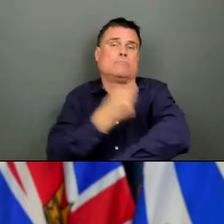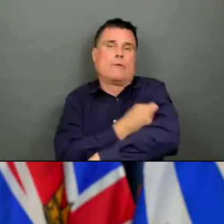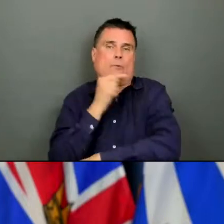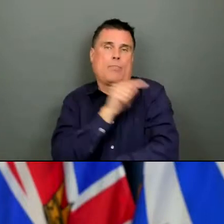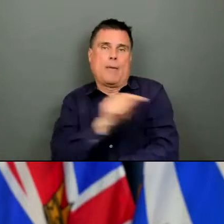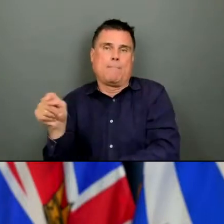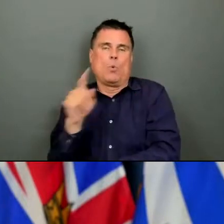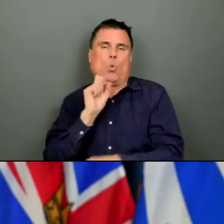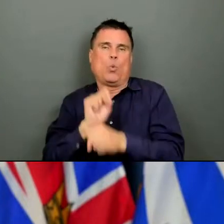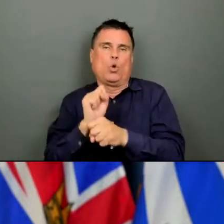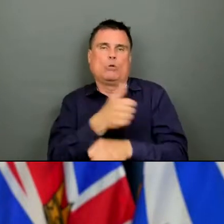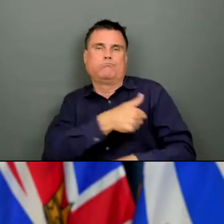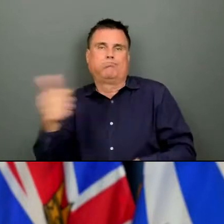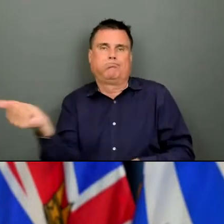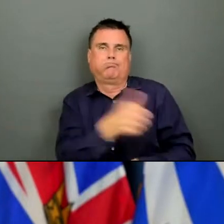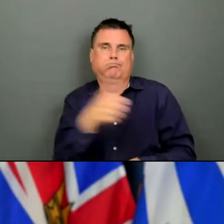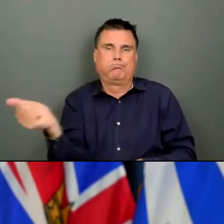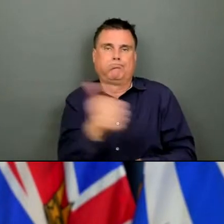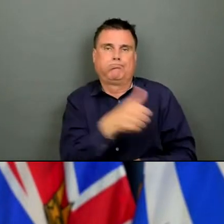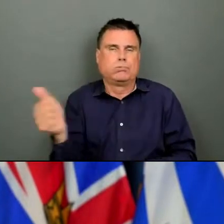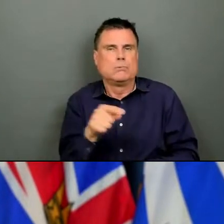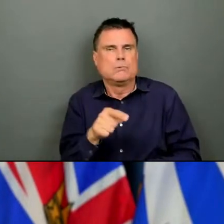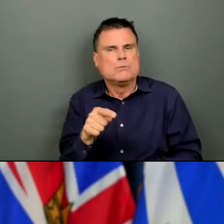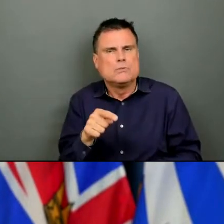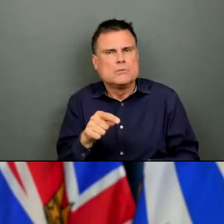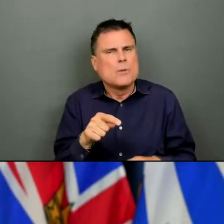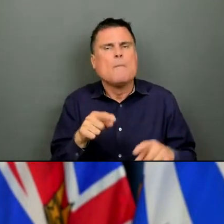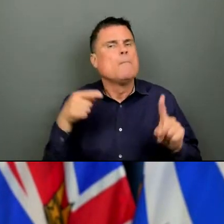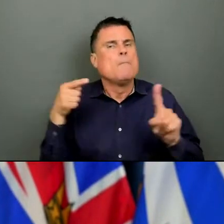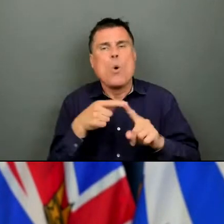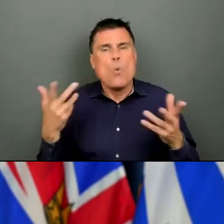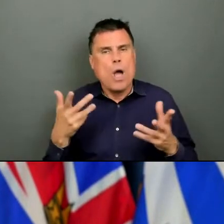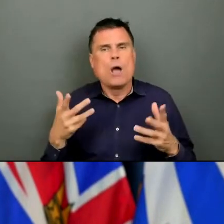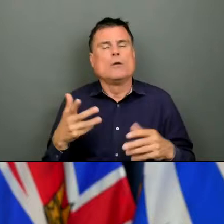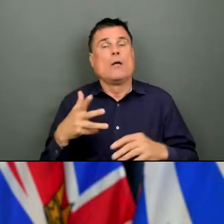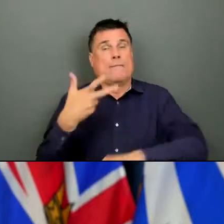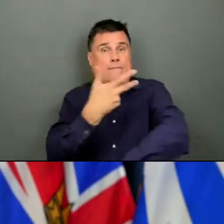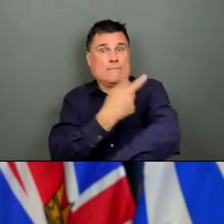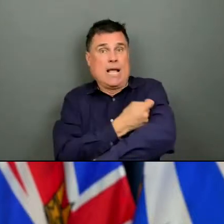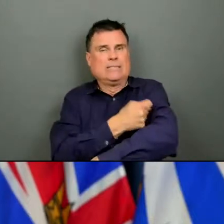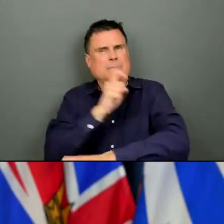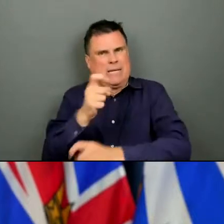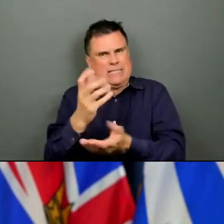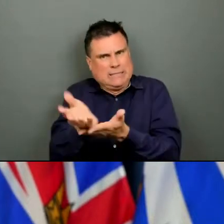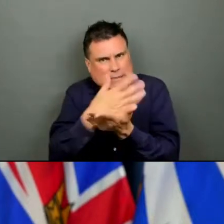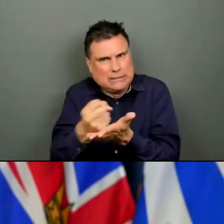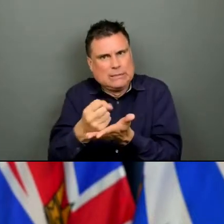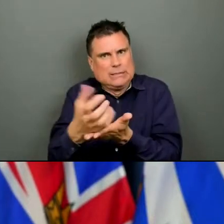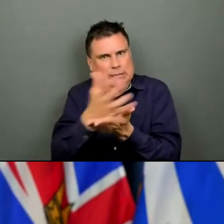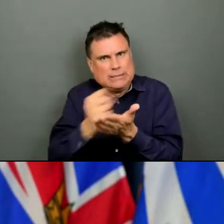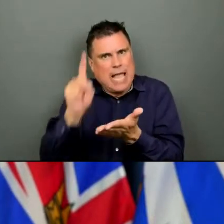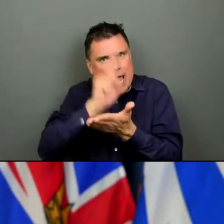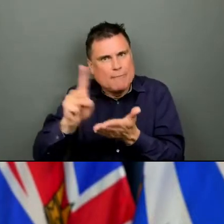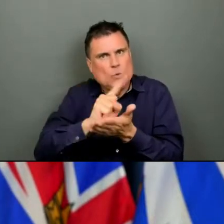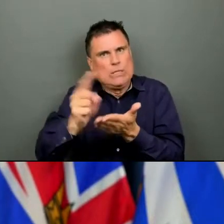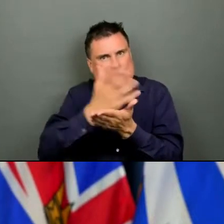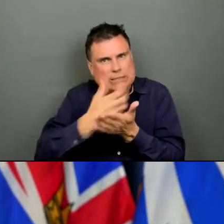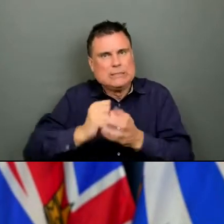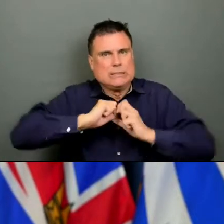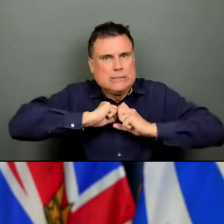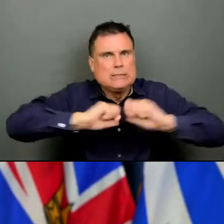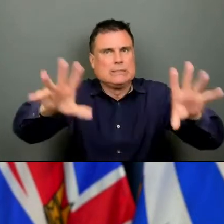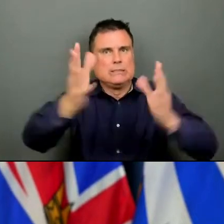variations. But we are delivering all the vaccine that's coming. And I just want to say our teams, and led by Dr. Penny Ballum, it's just